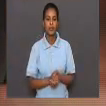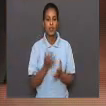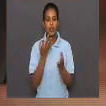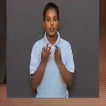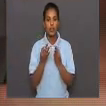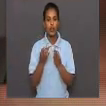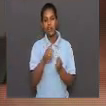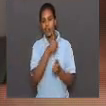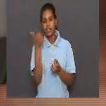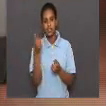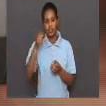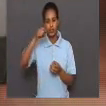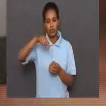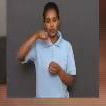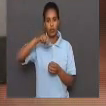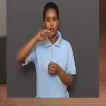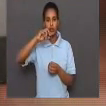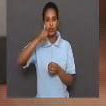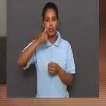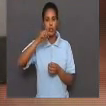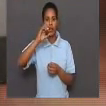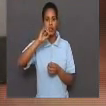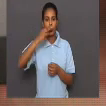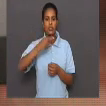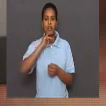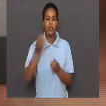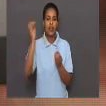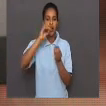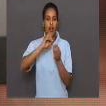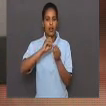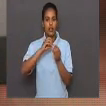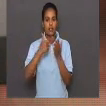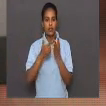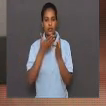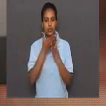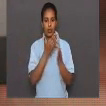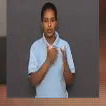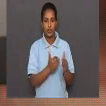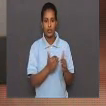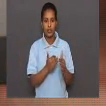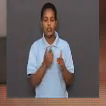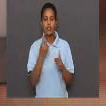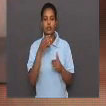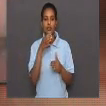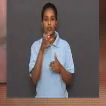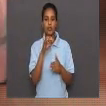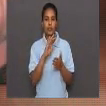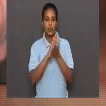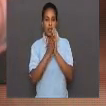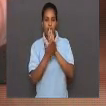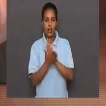If another drop of sodium hydroxide is added beyond this point, the solution